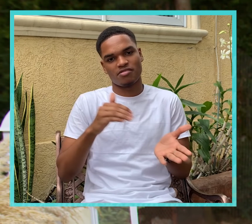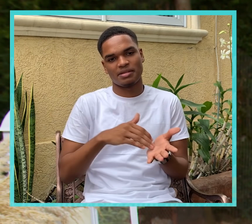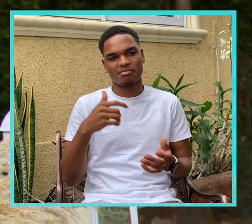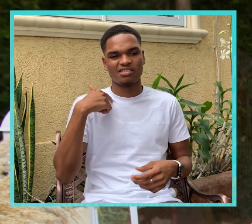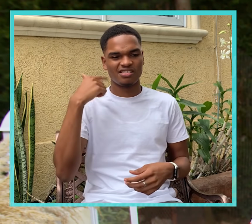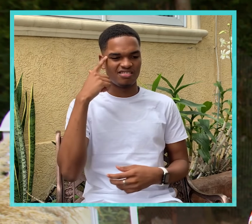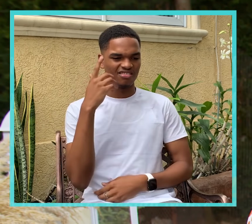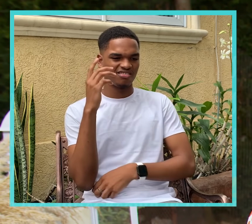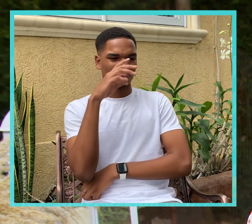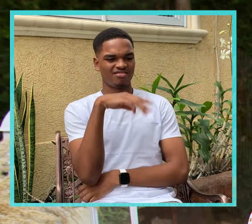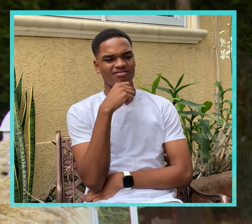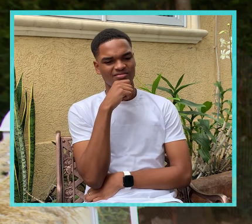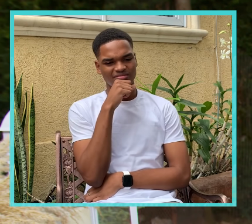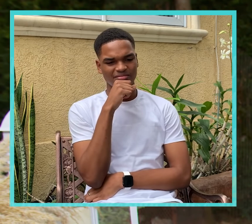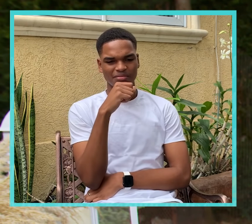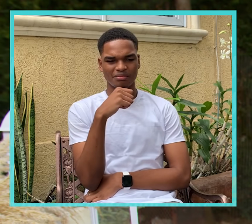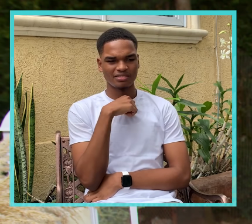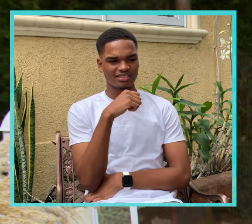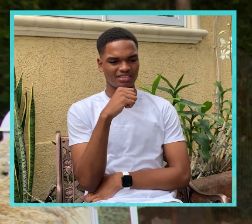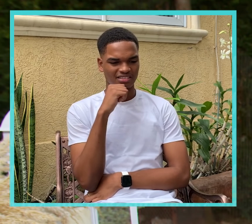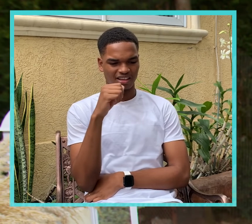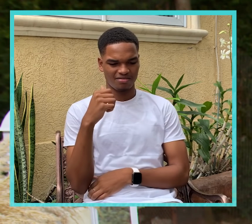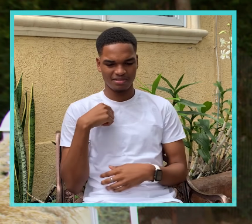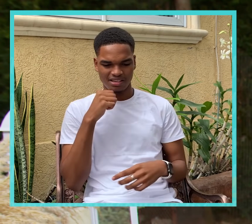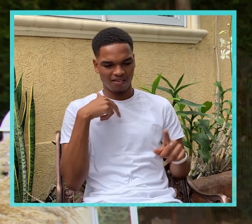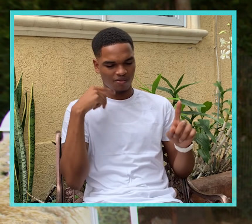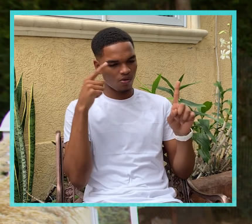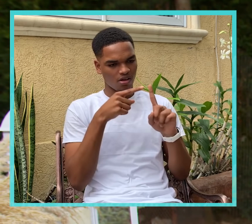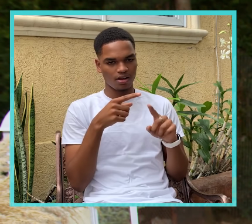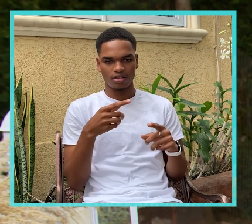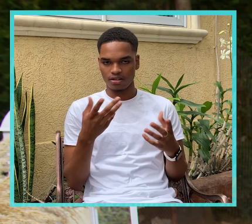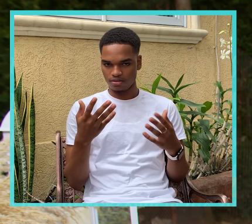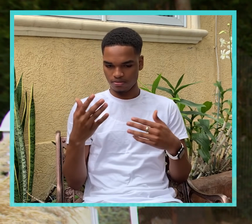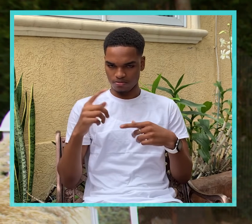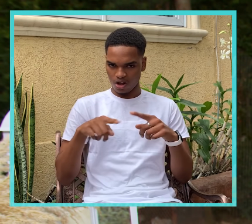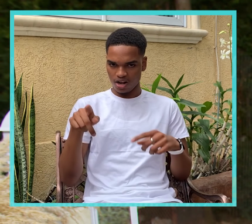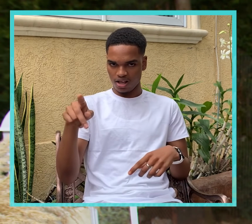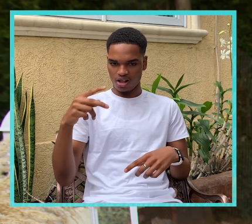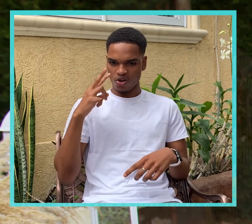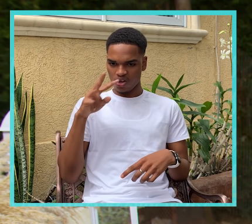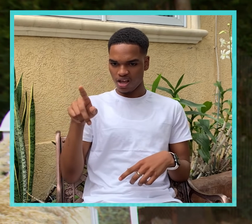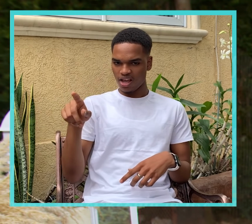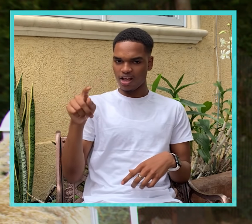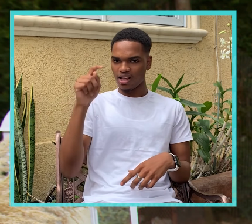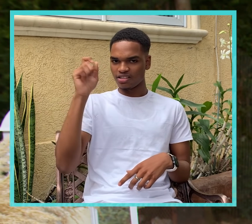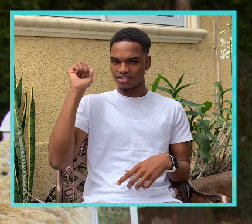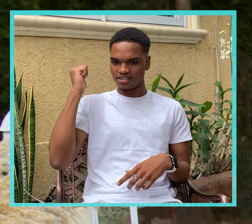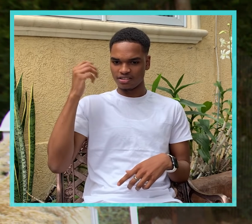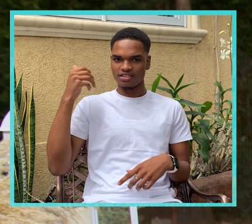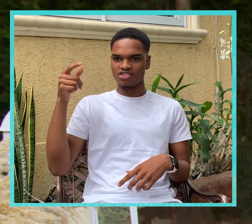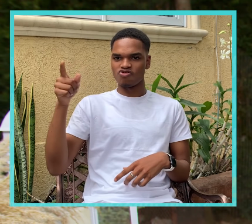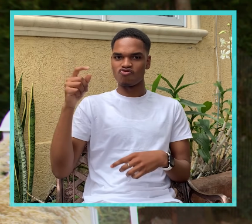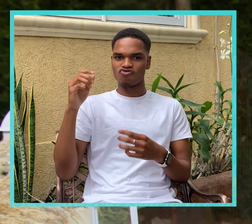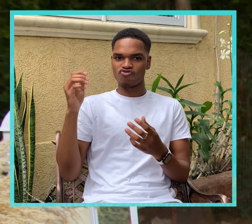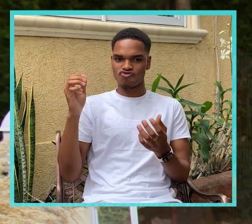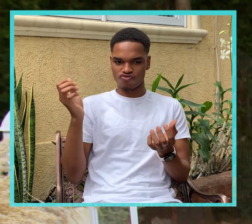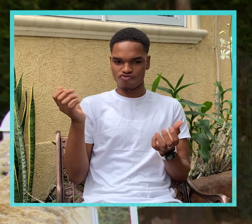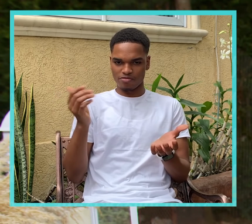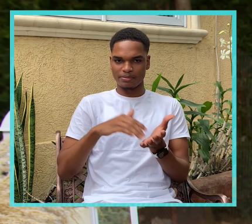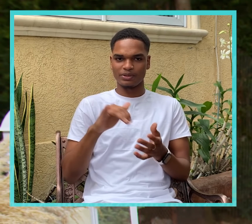Who go and say, oh, she didn't have to repeat too. Yeah. Oh, but I'm all right. Yeah, man. Oh, look at her. Yes,